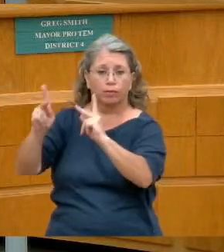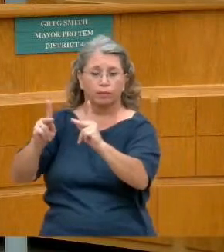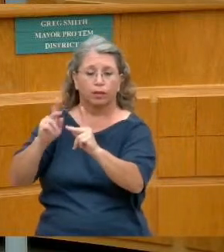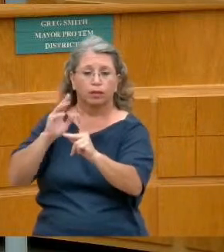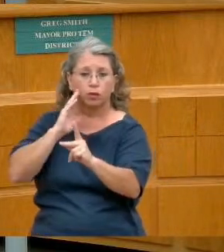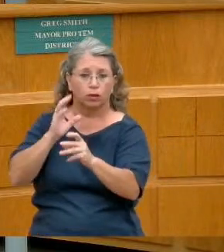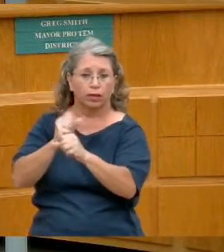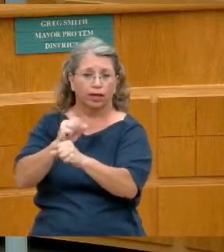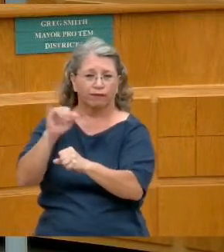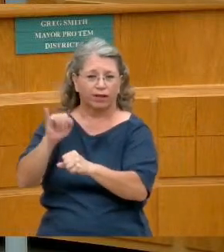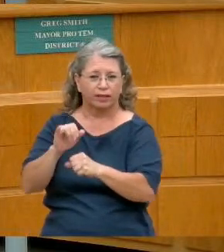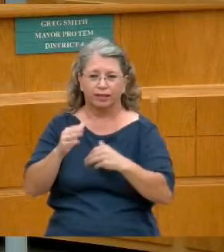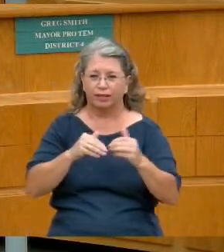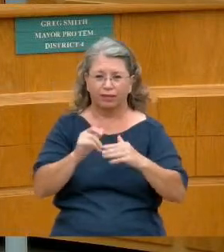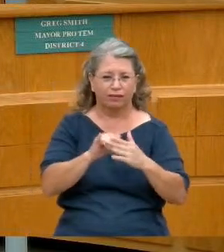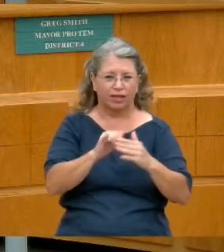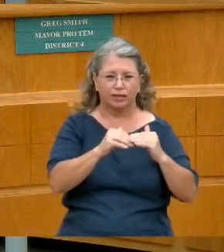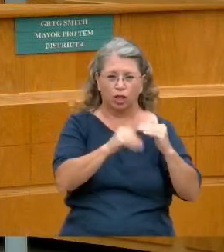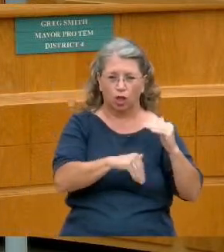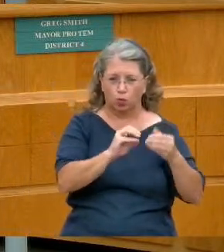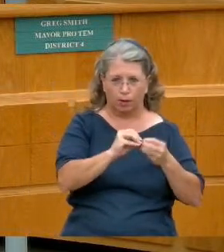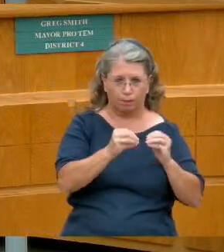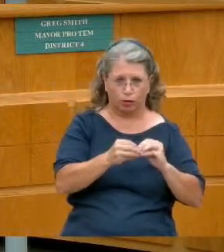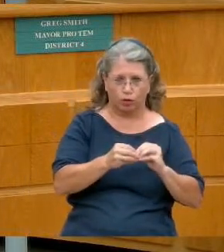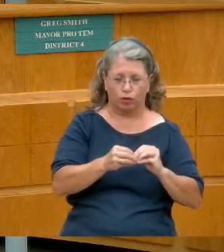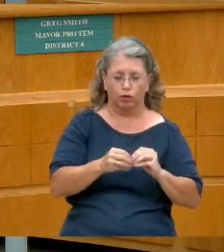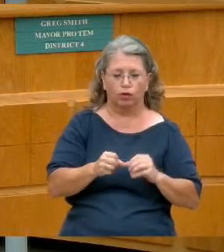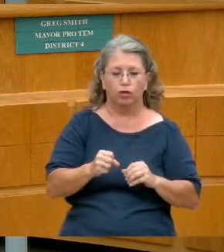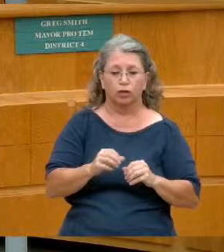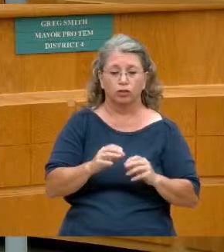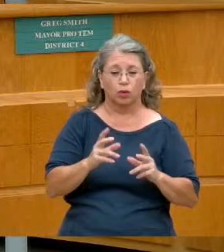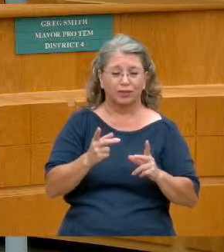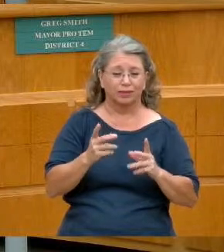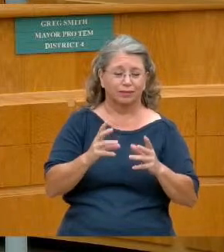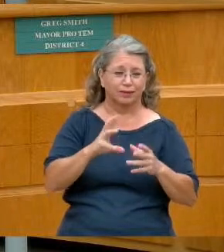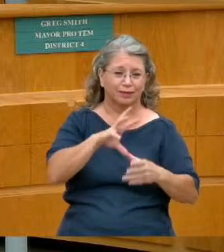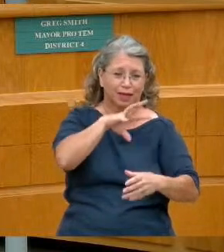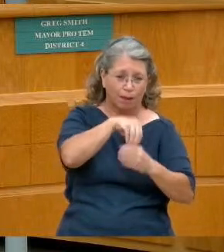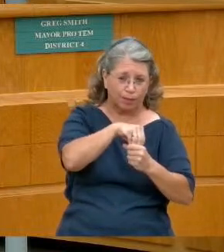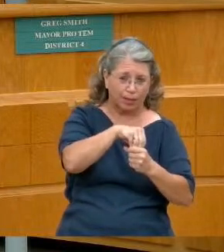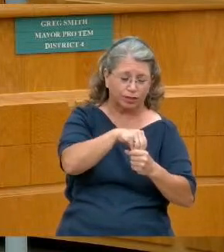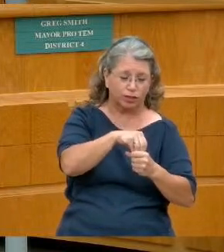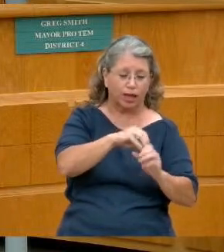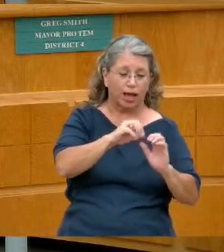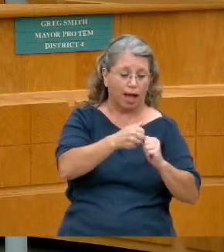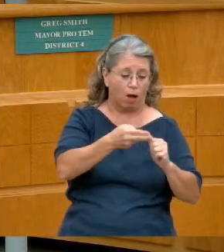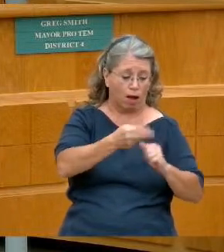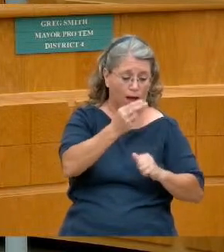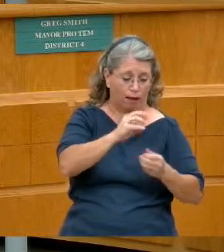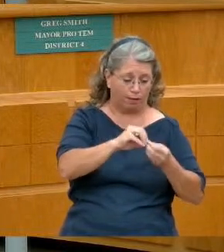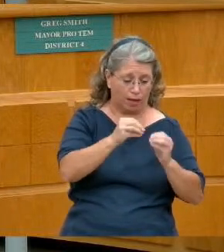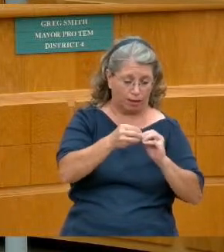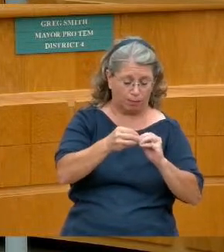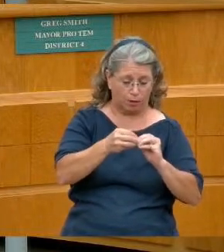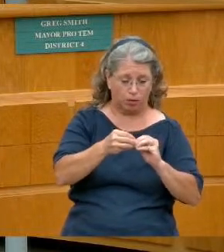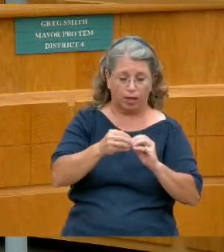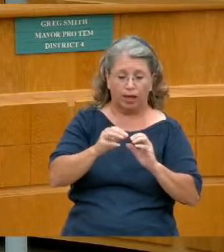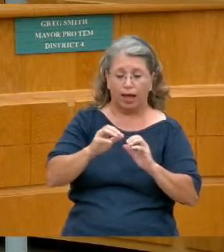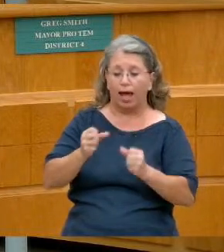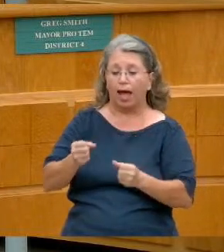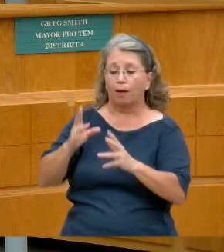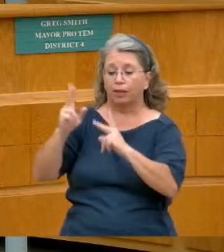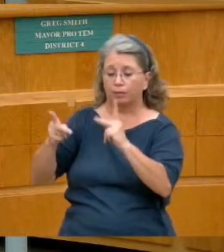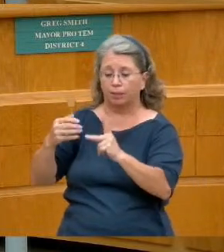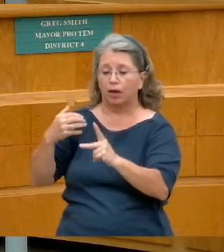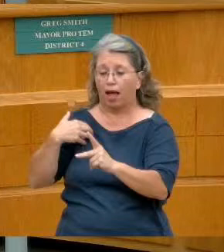number is lower. So it's a combination of how high this number is above 1, as well as how many people have COVID. And we have those 2 things